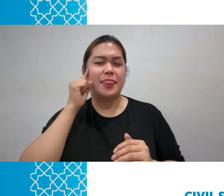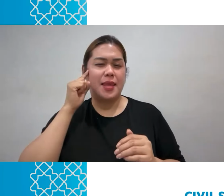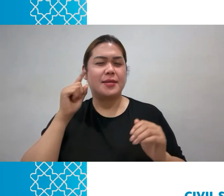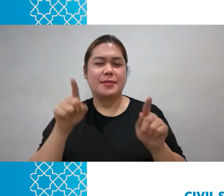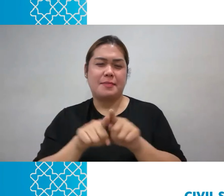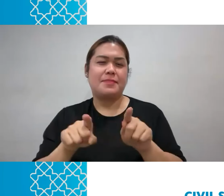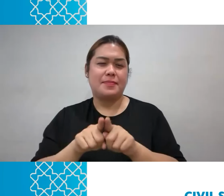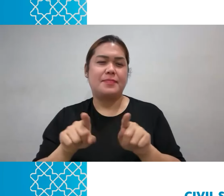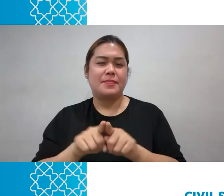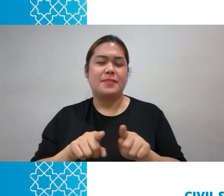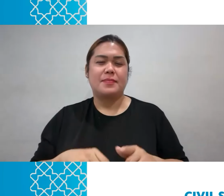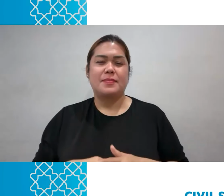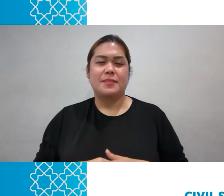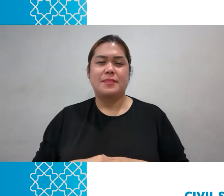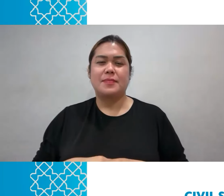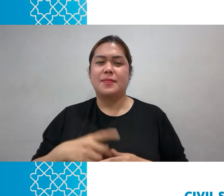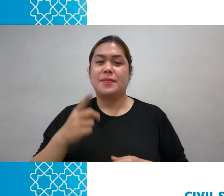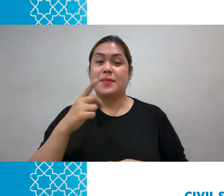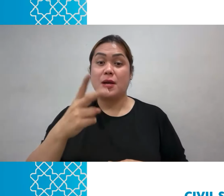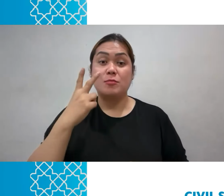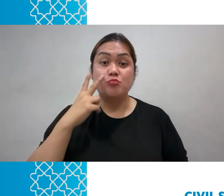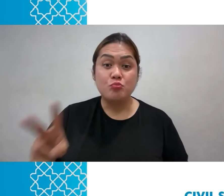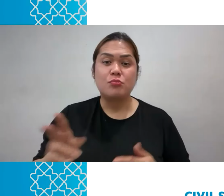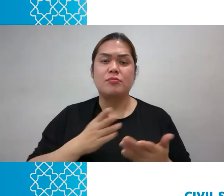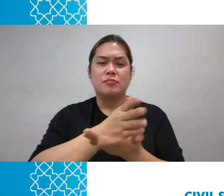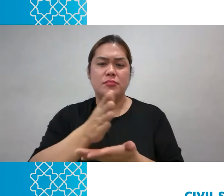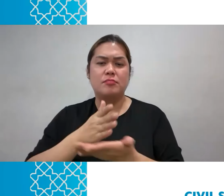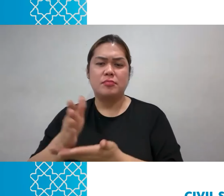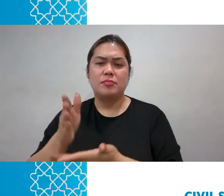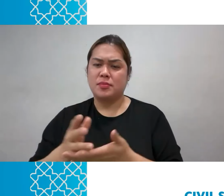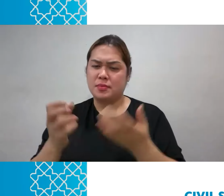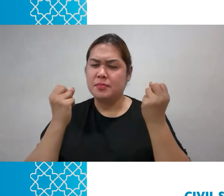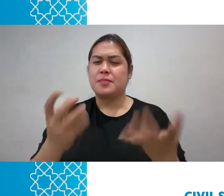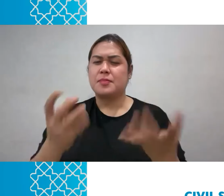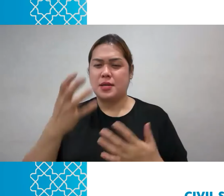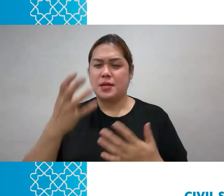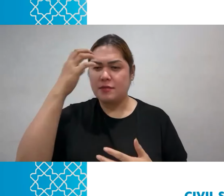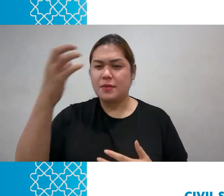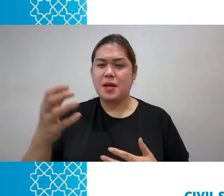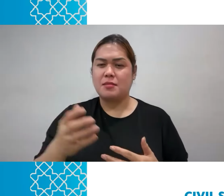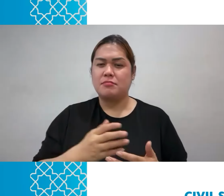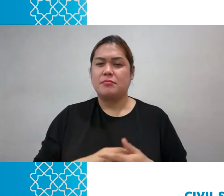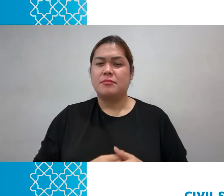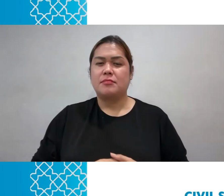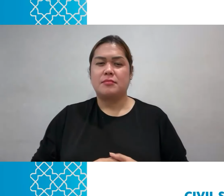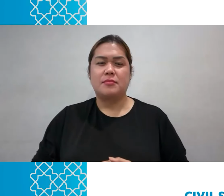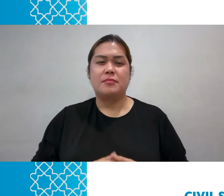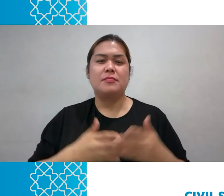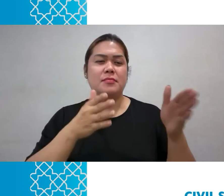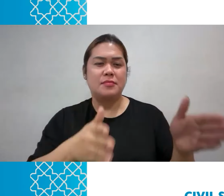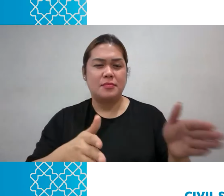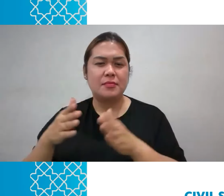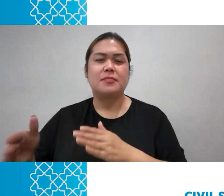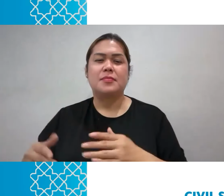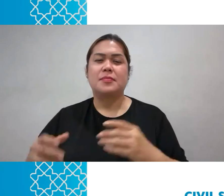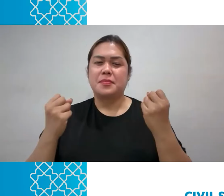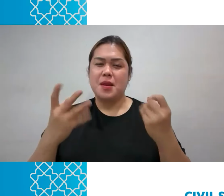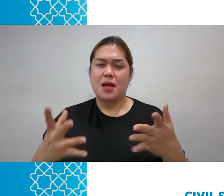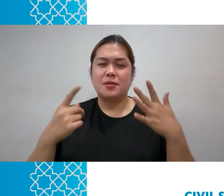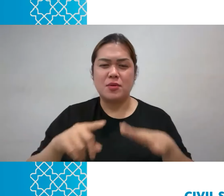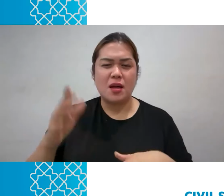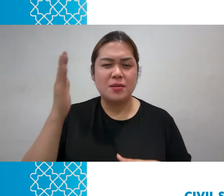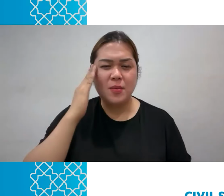when you look at the strategies of many governments, the strategies are very inclusive in a way. They tend to have